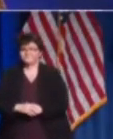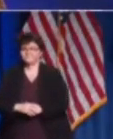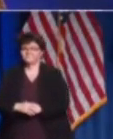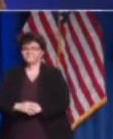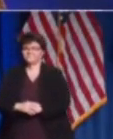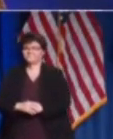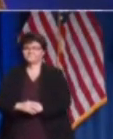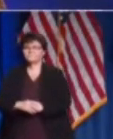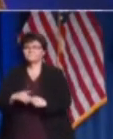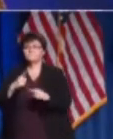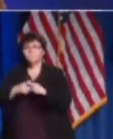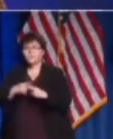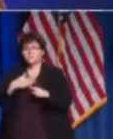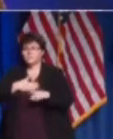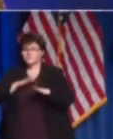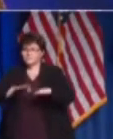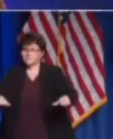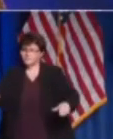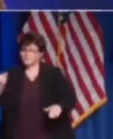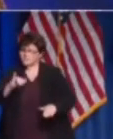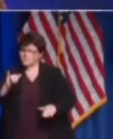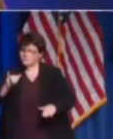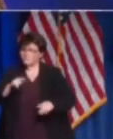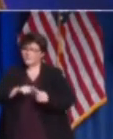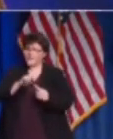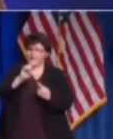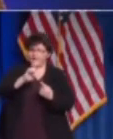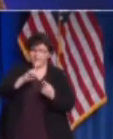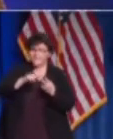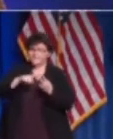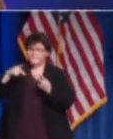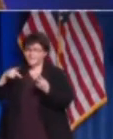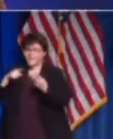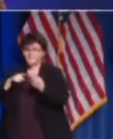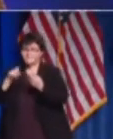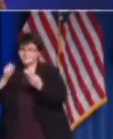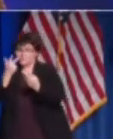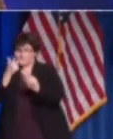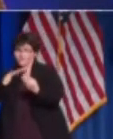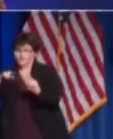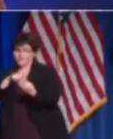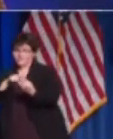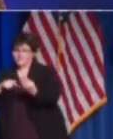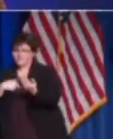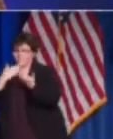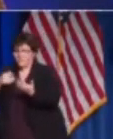My kids, Eleanor, Penelope, and Sasha. And